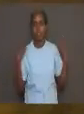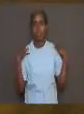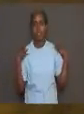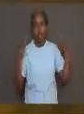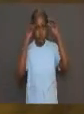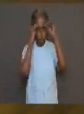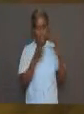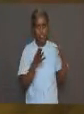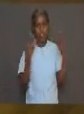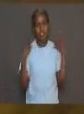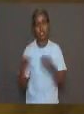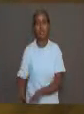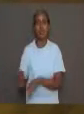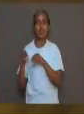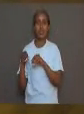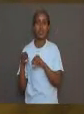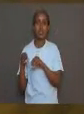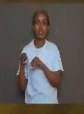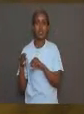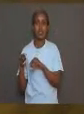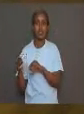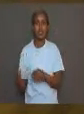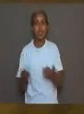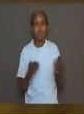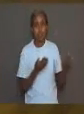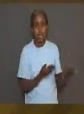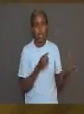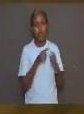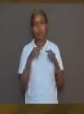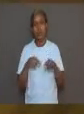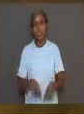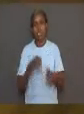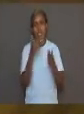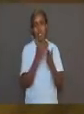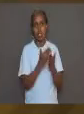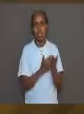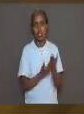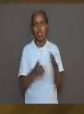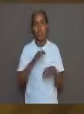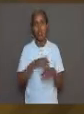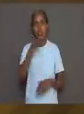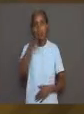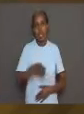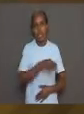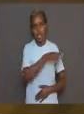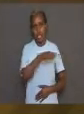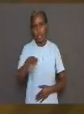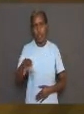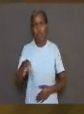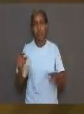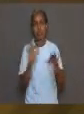Hello, teacher. Hello, students. Welcome to today's lesson on graphs